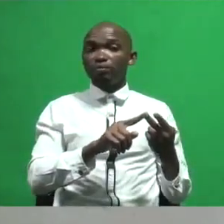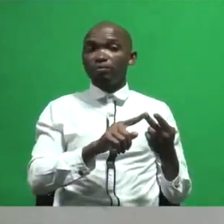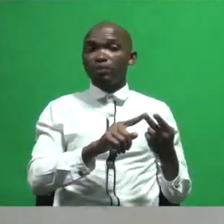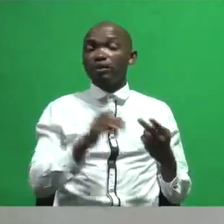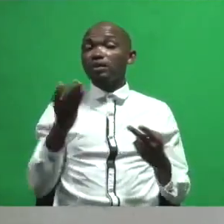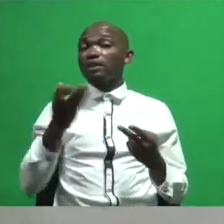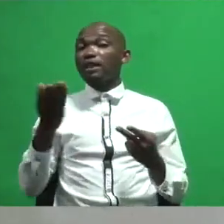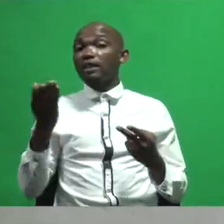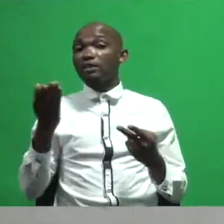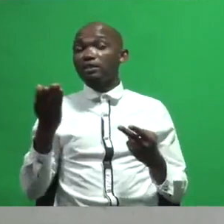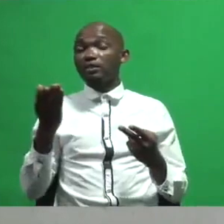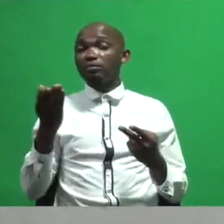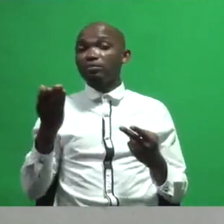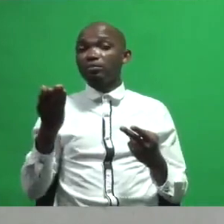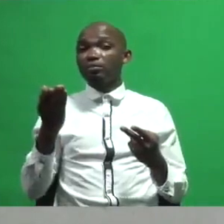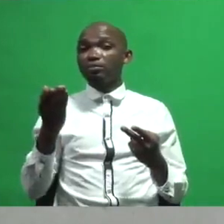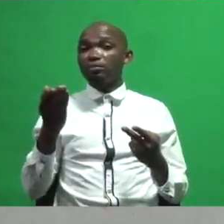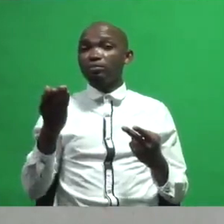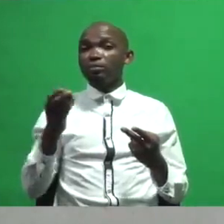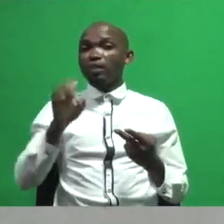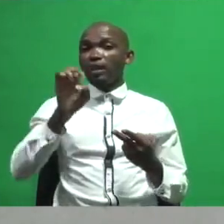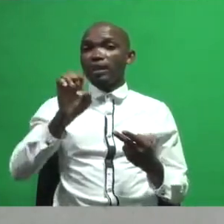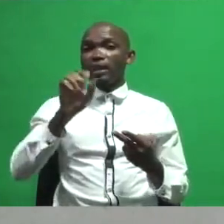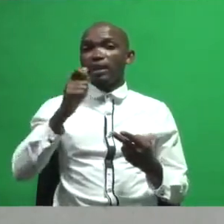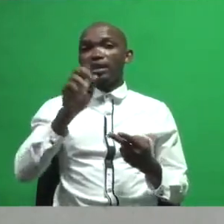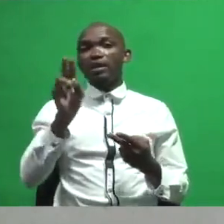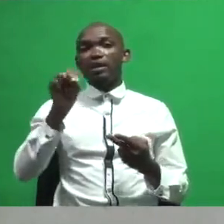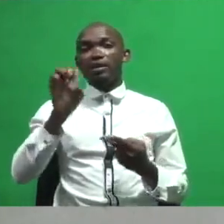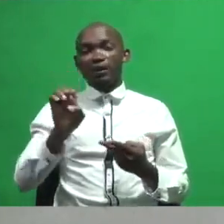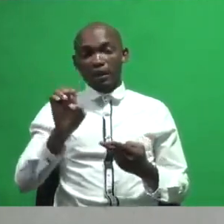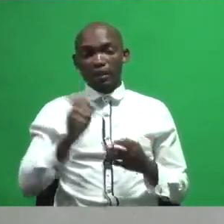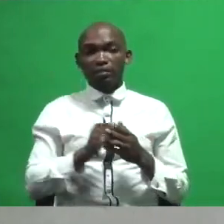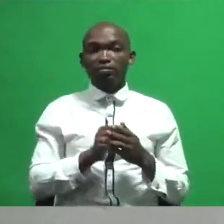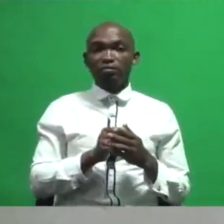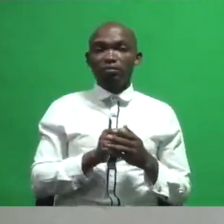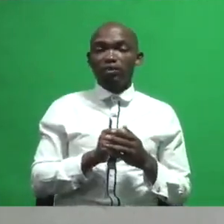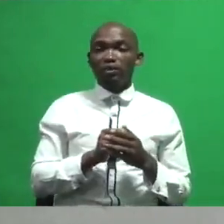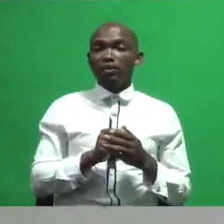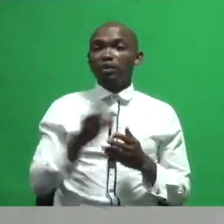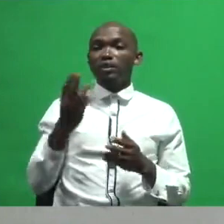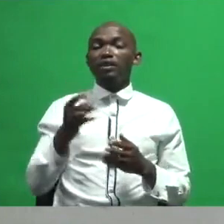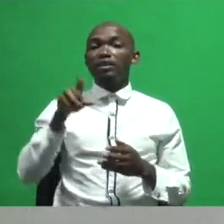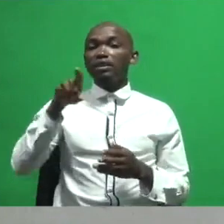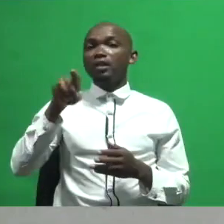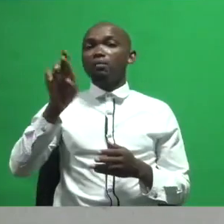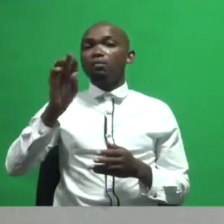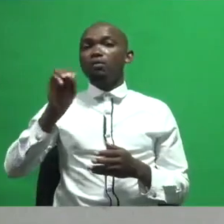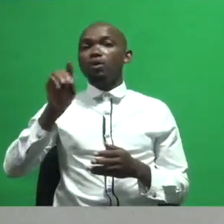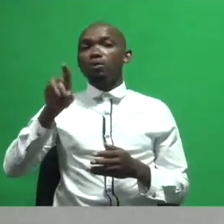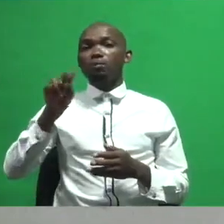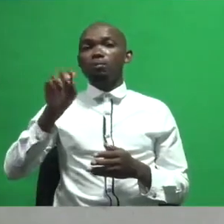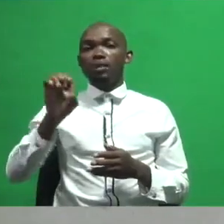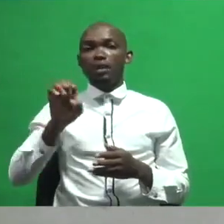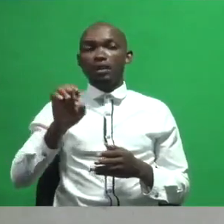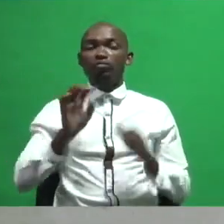good. The second member is, yes, ethane. The third one is Propane.